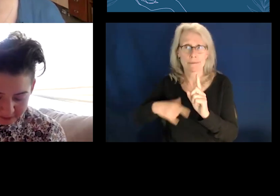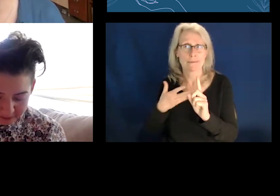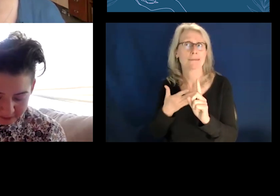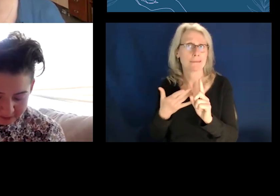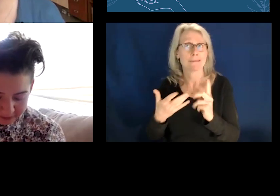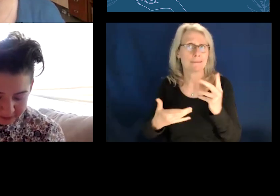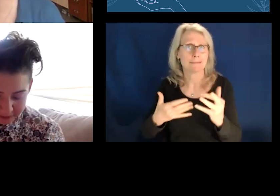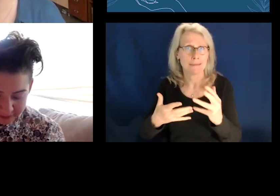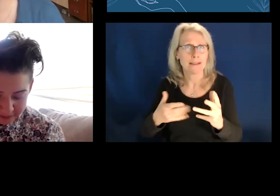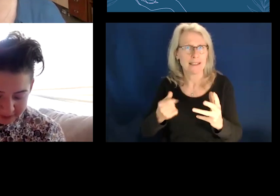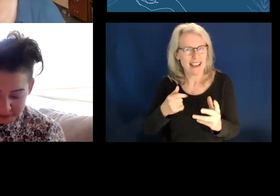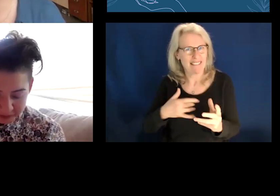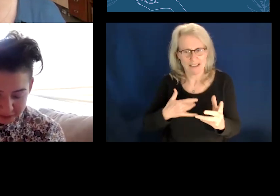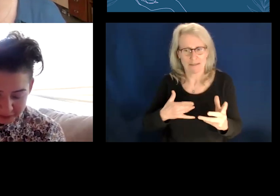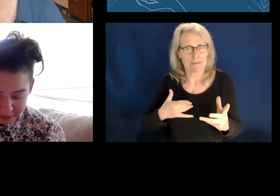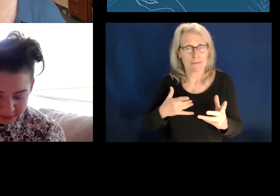full self